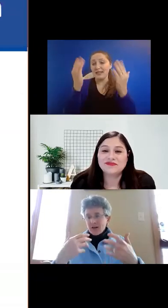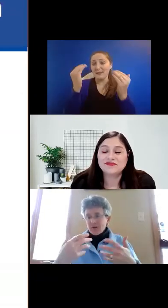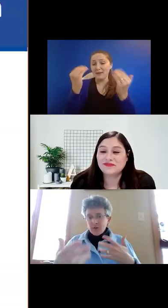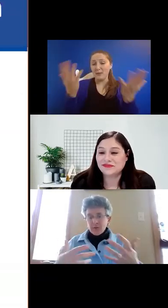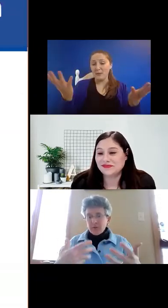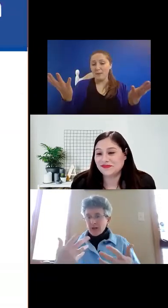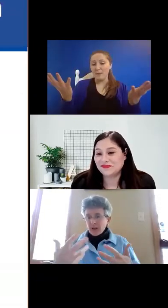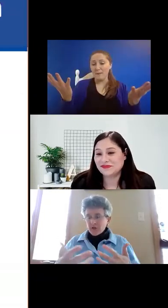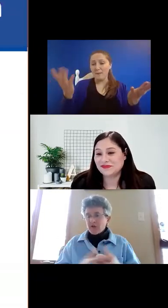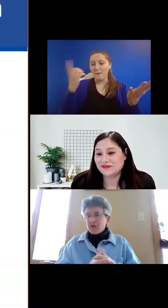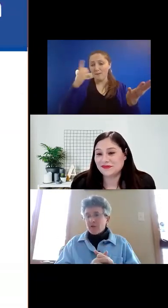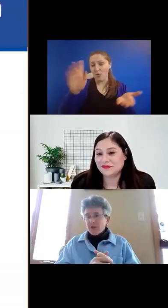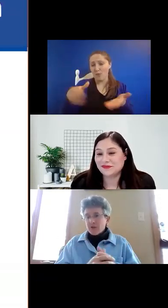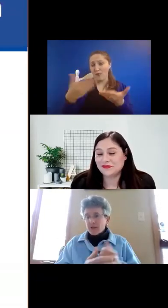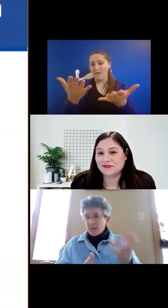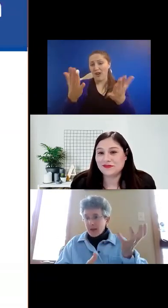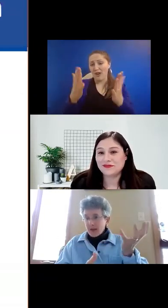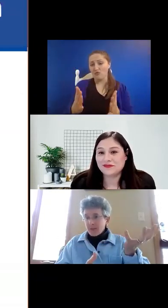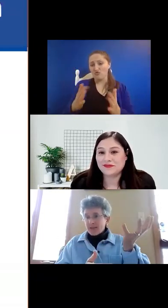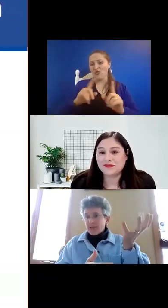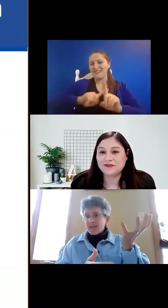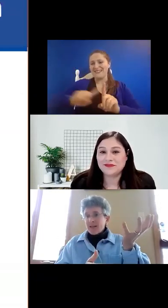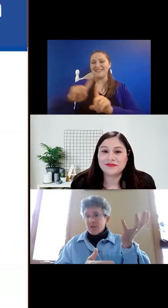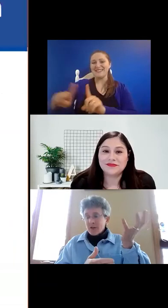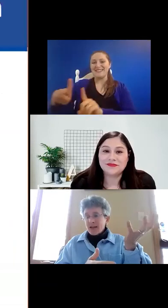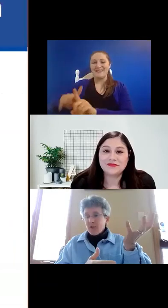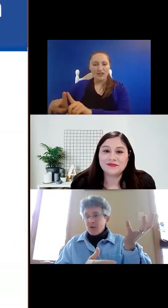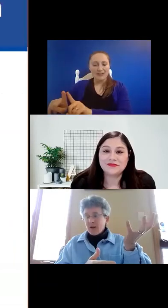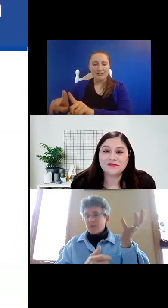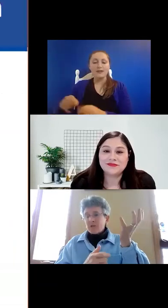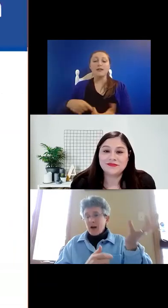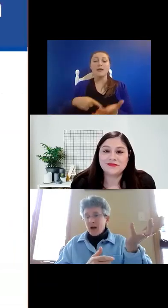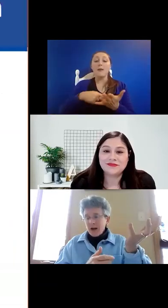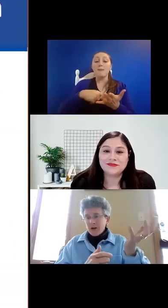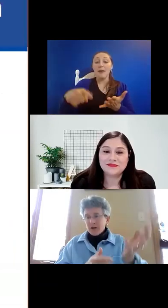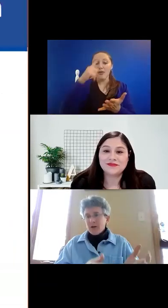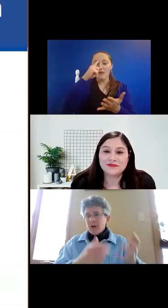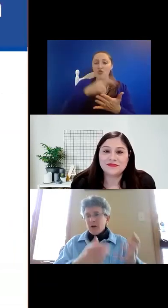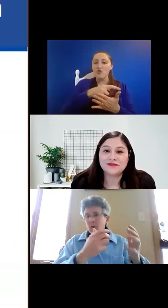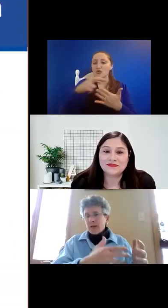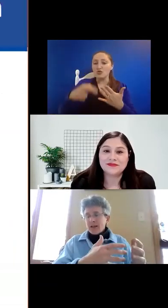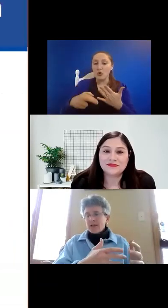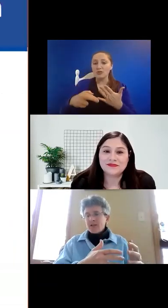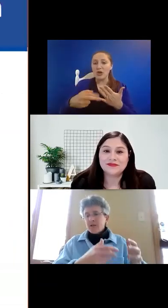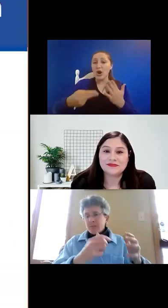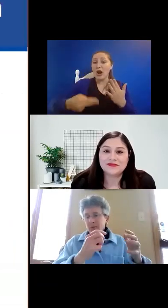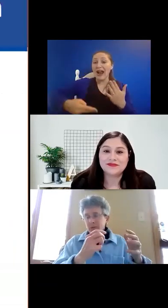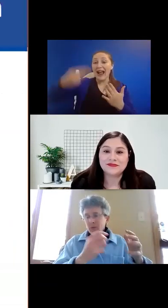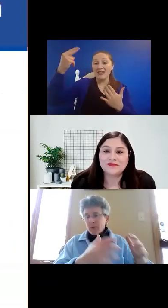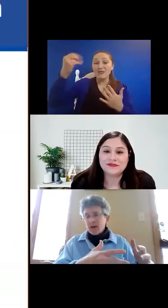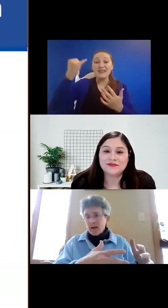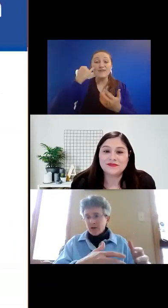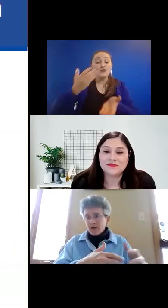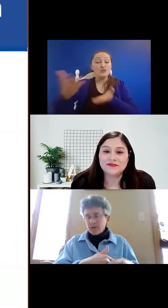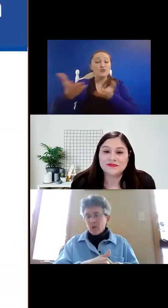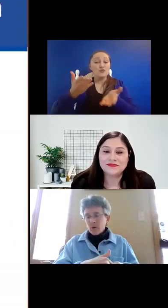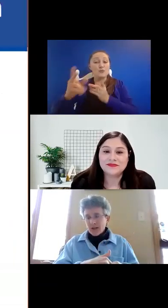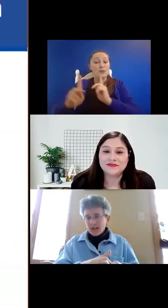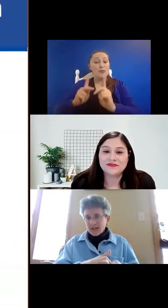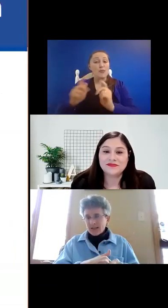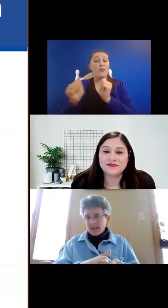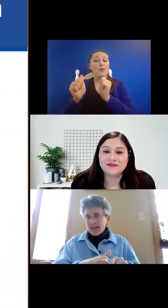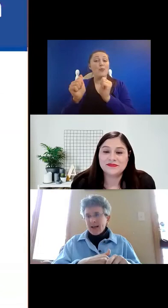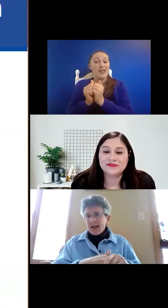expectations for providers are different. The payments for the outcomes are higher when they serve people with higher